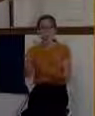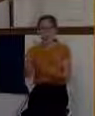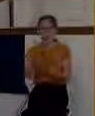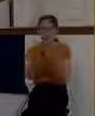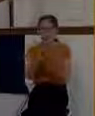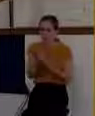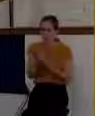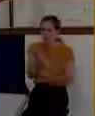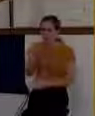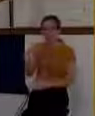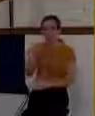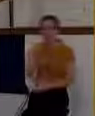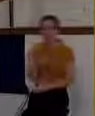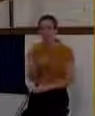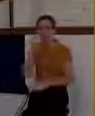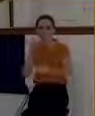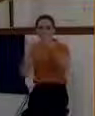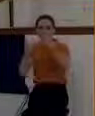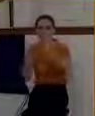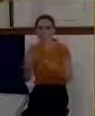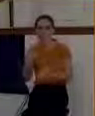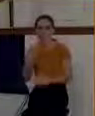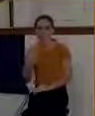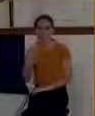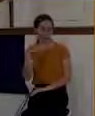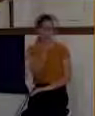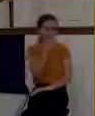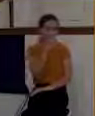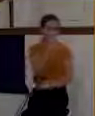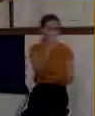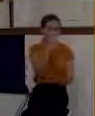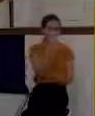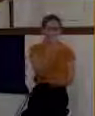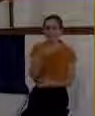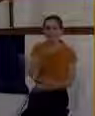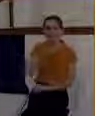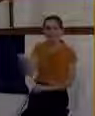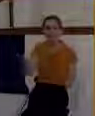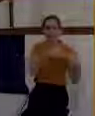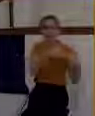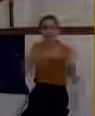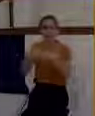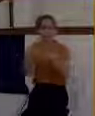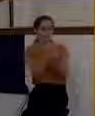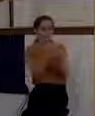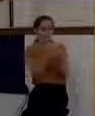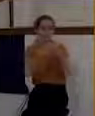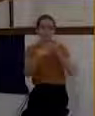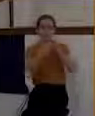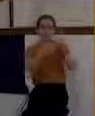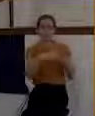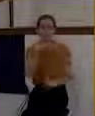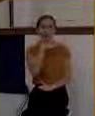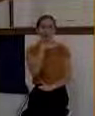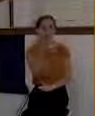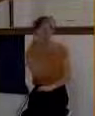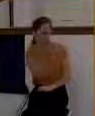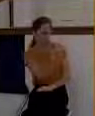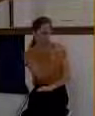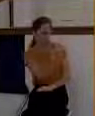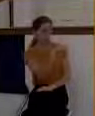accuse the other man of disobedience when really he was the one who kind of led him into it with his lies. Nevertheless, what the old prophet